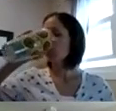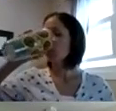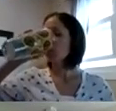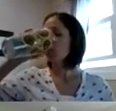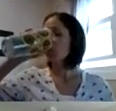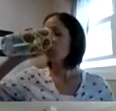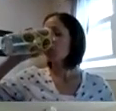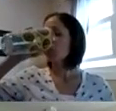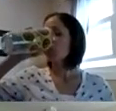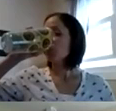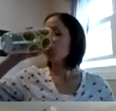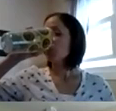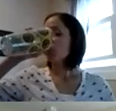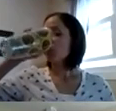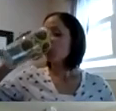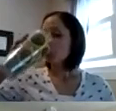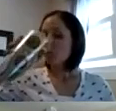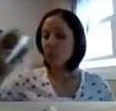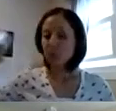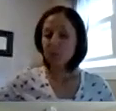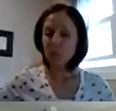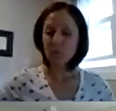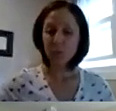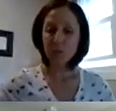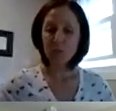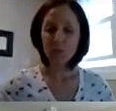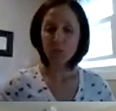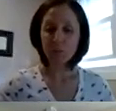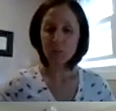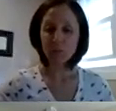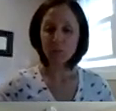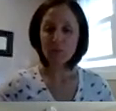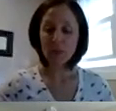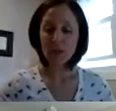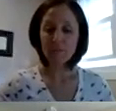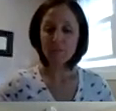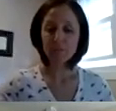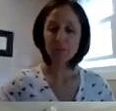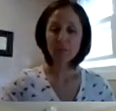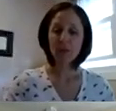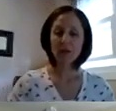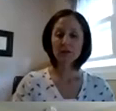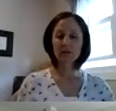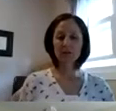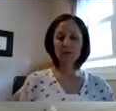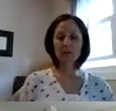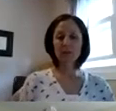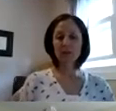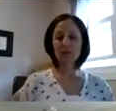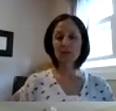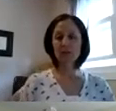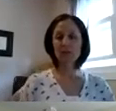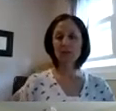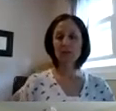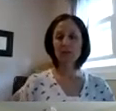is between 150 and 180 hours. We'll let the artists and the organizations work out